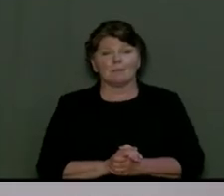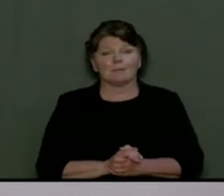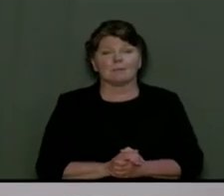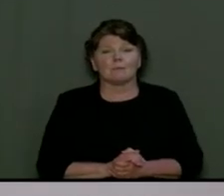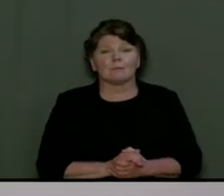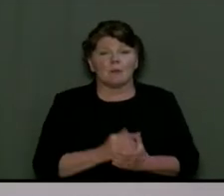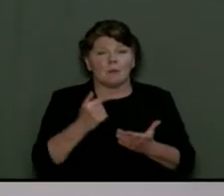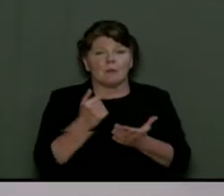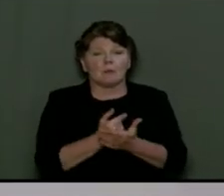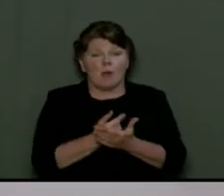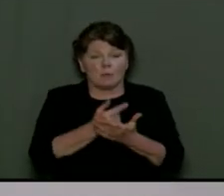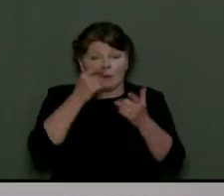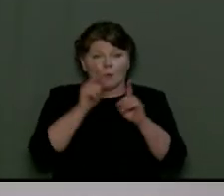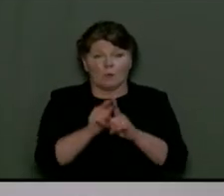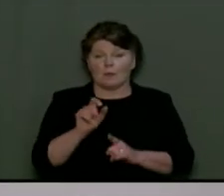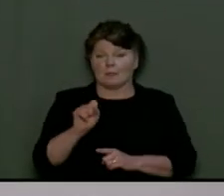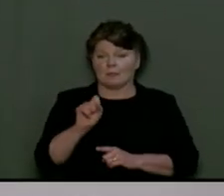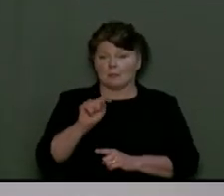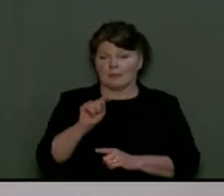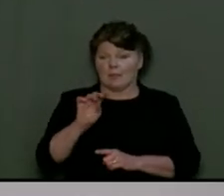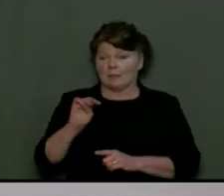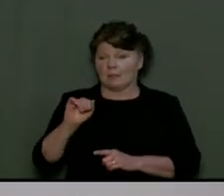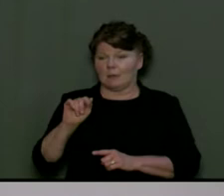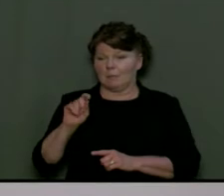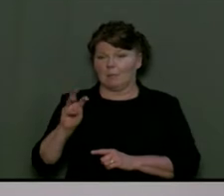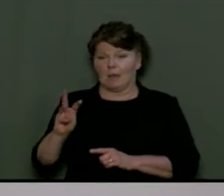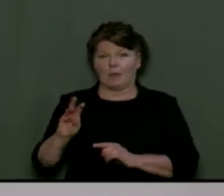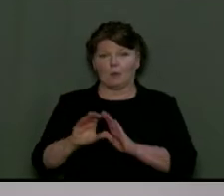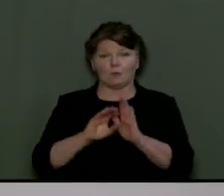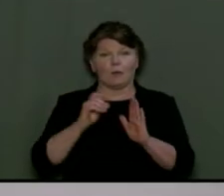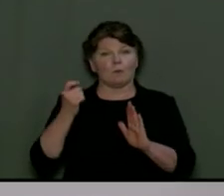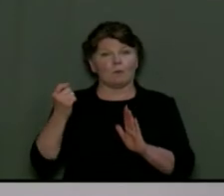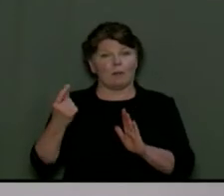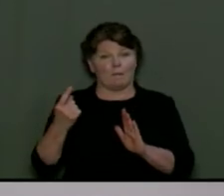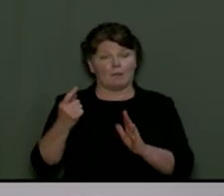And the Holy Gospel according to St. Matthew, the 11th chapter.